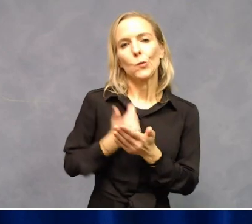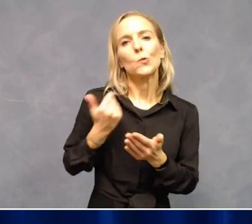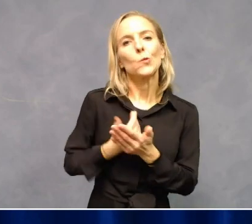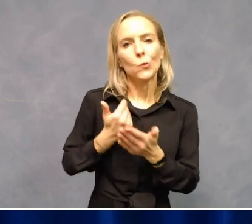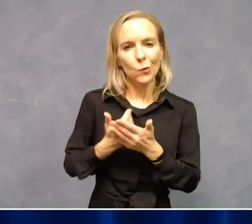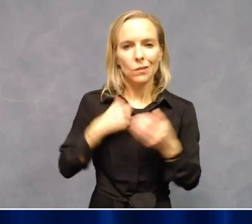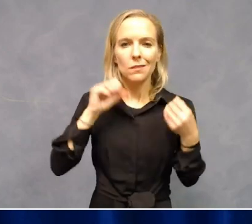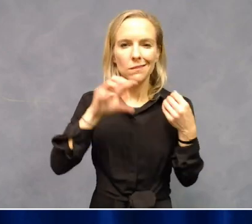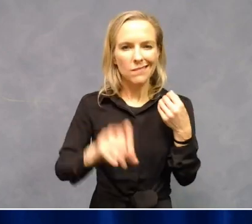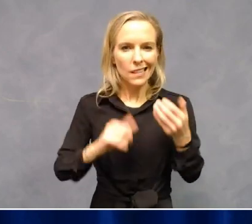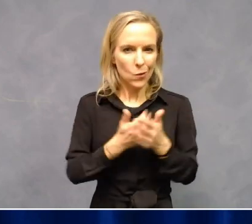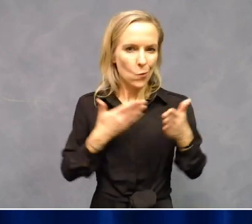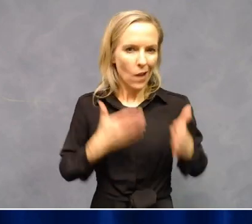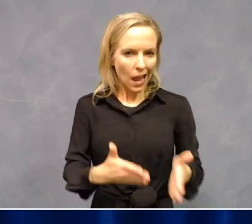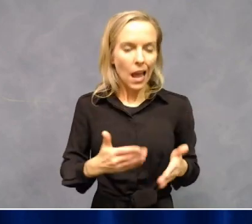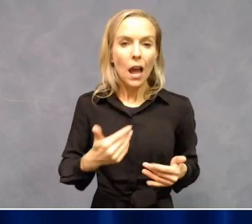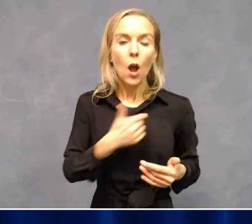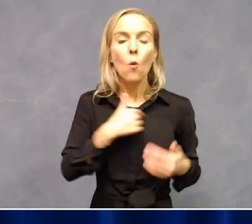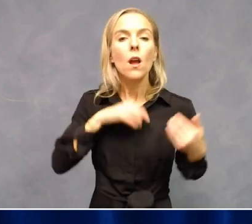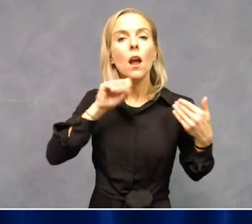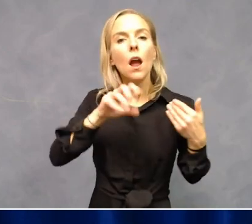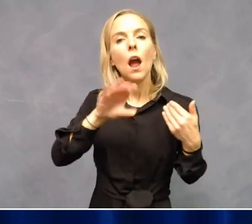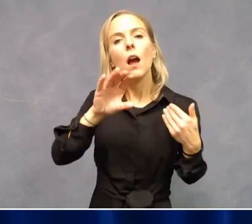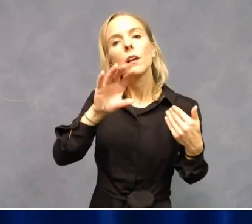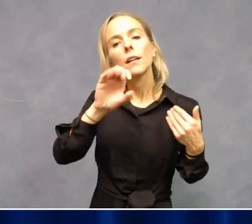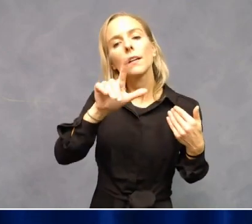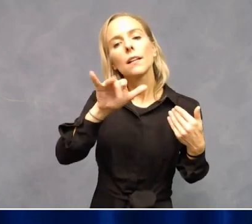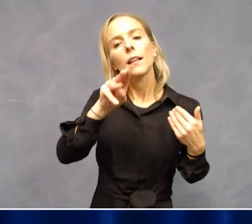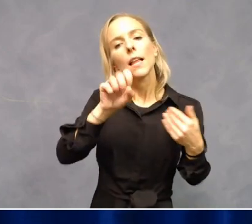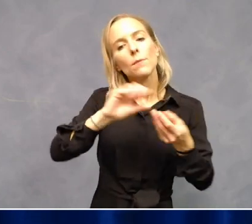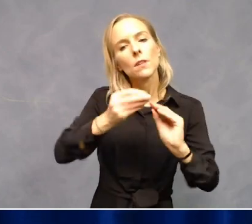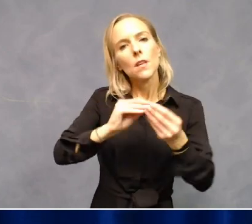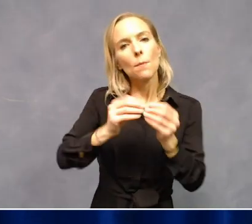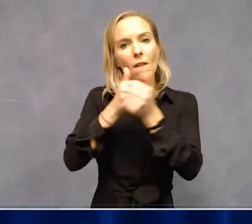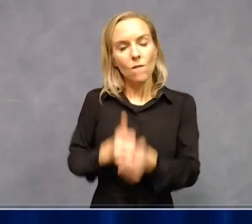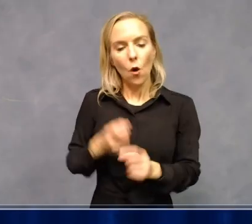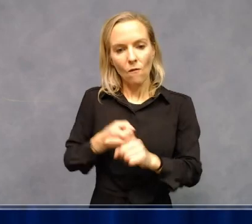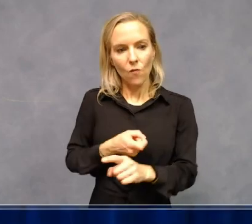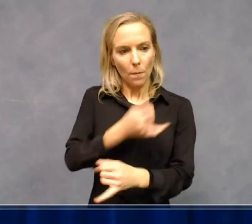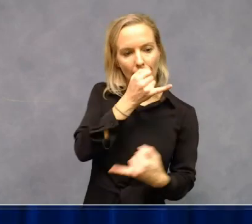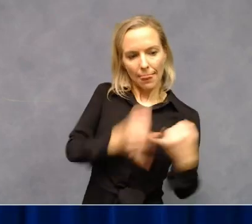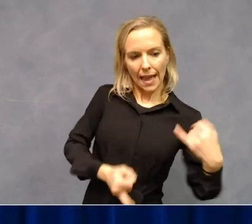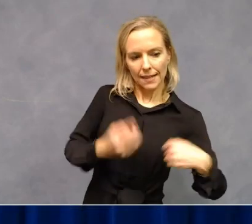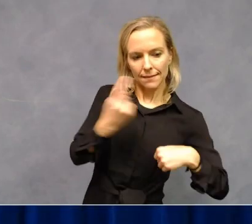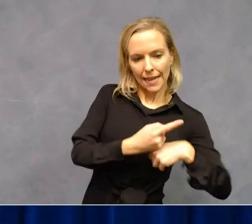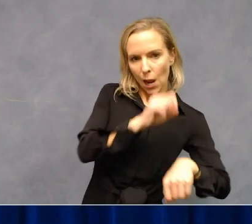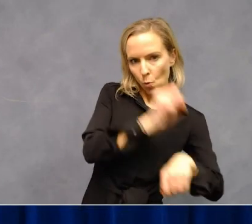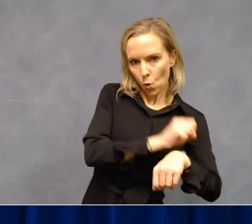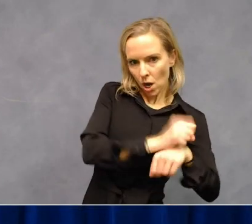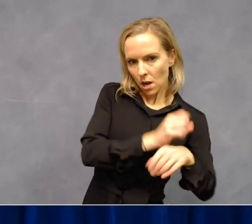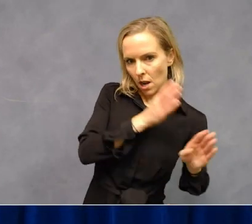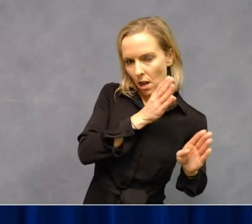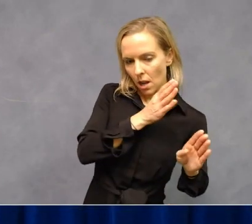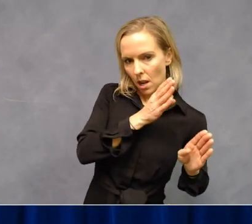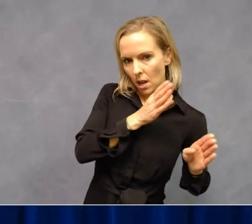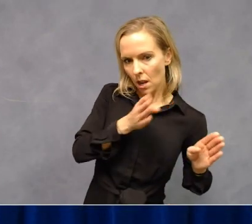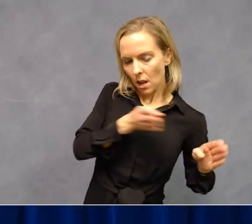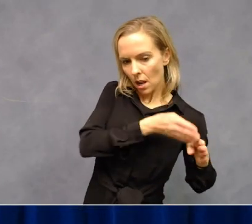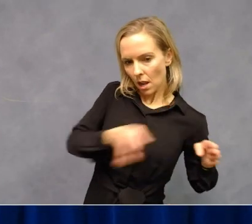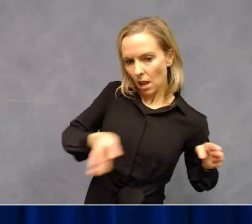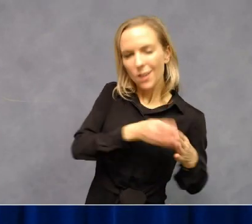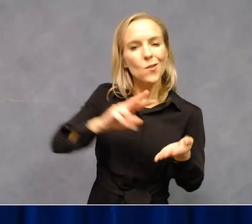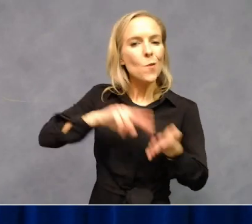our outstanding claims numbers based on essentially the last date worked, but that can also mean that someone could